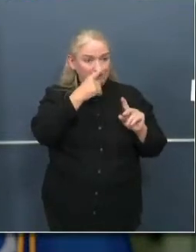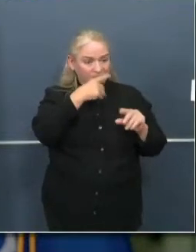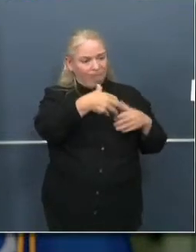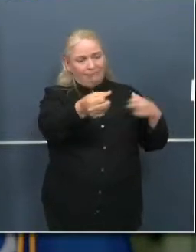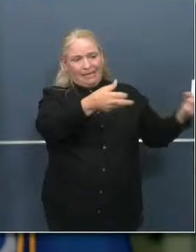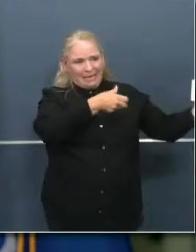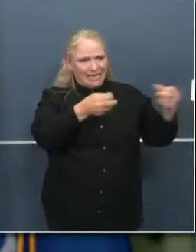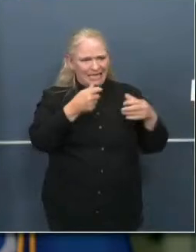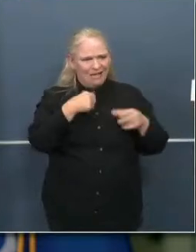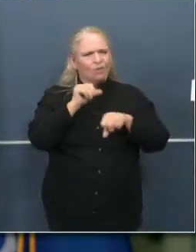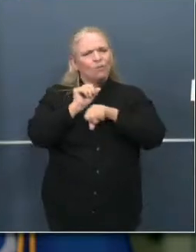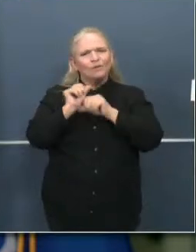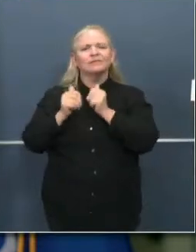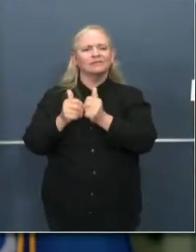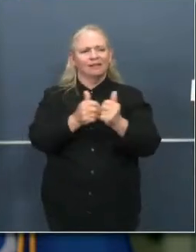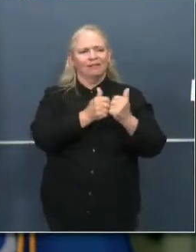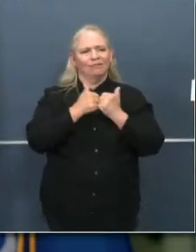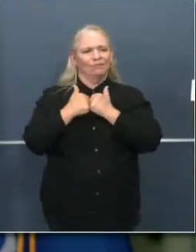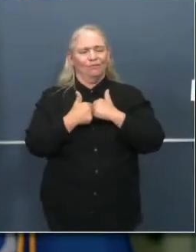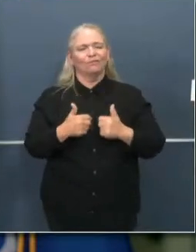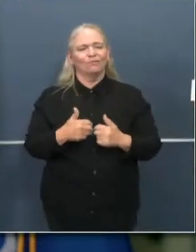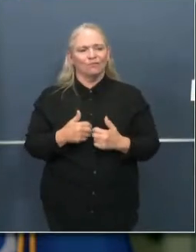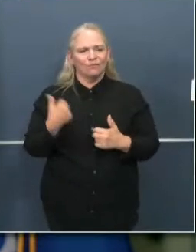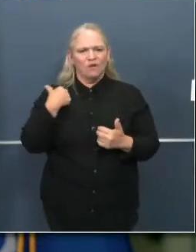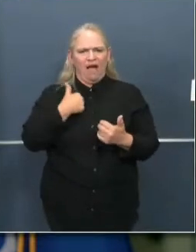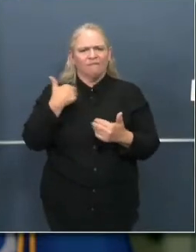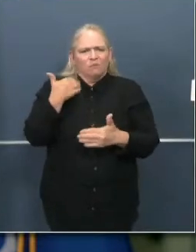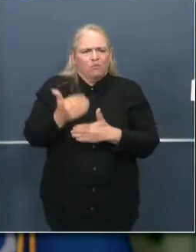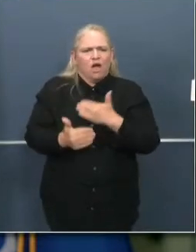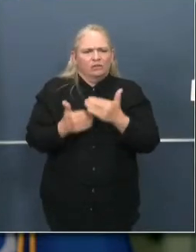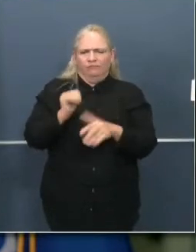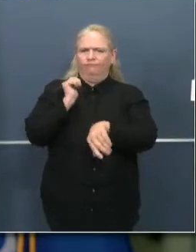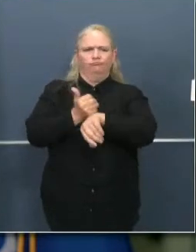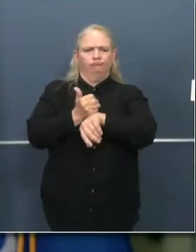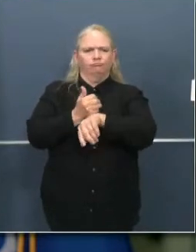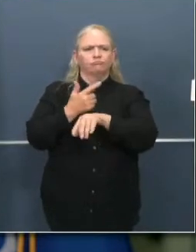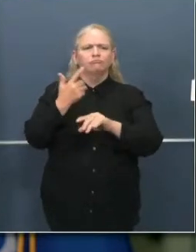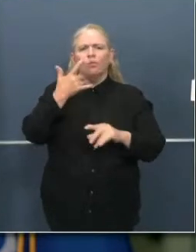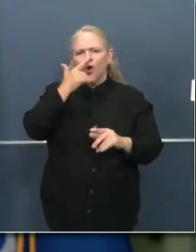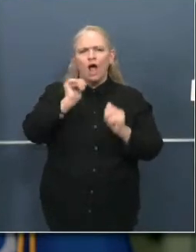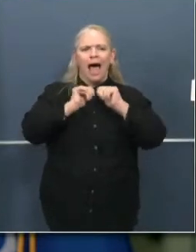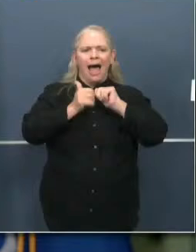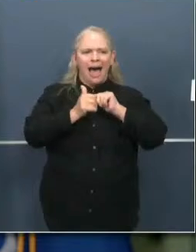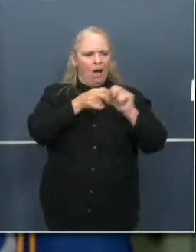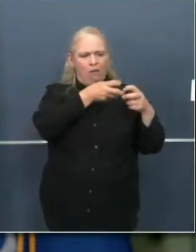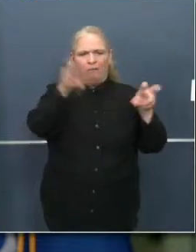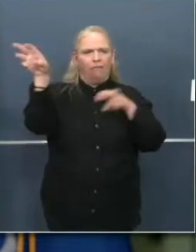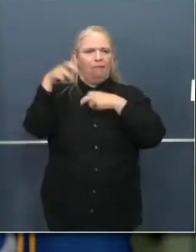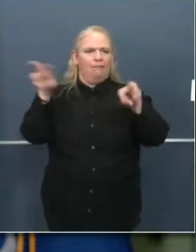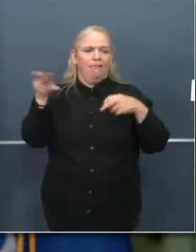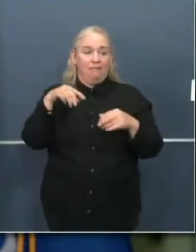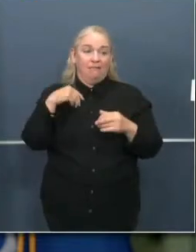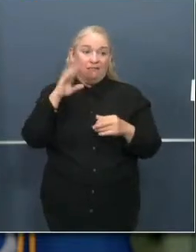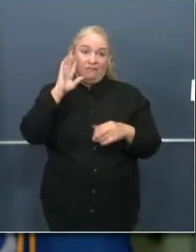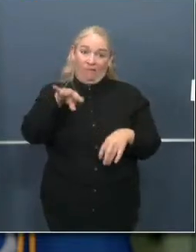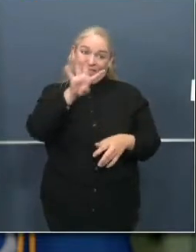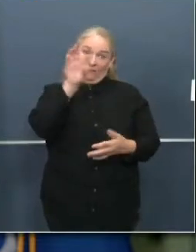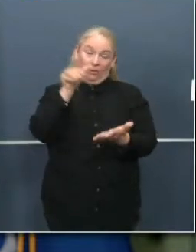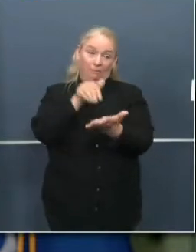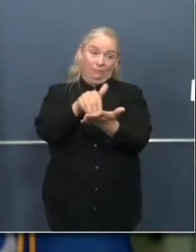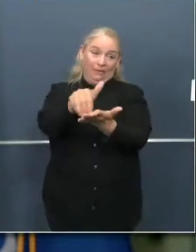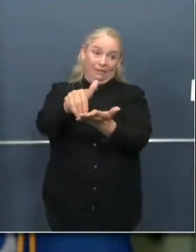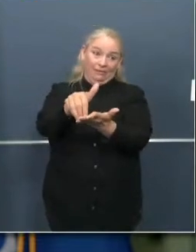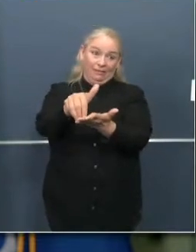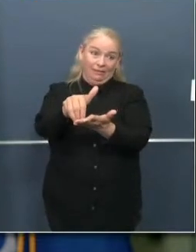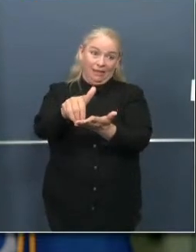40 million Californians did at the beginning of this pandemic, it gave us time to develop those plans with more specificity and